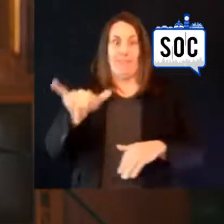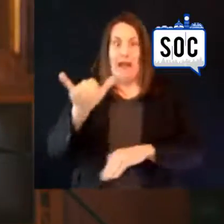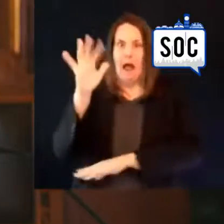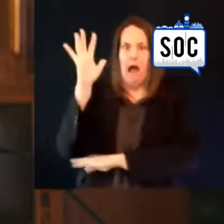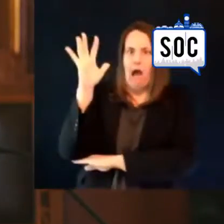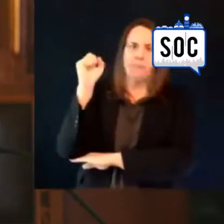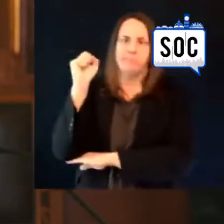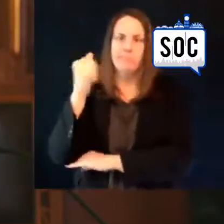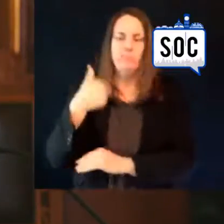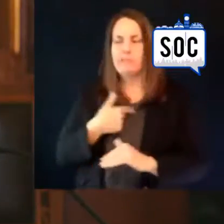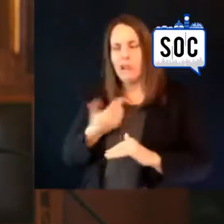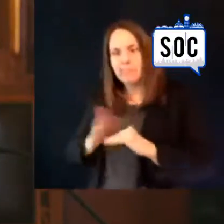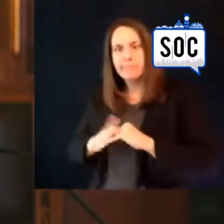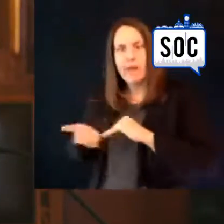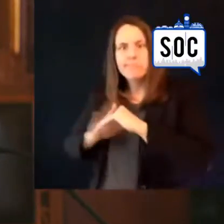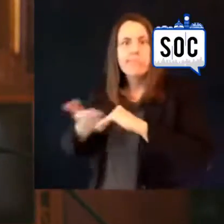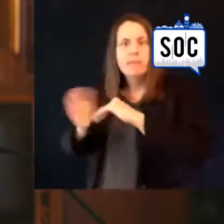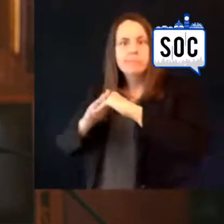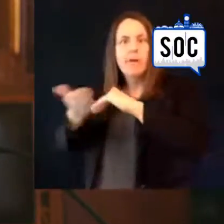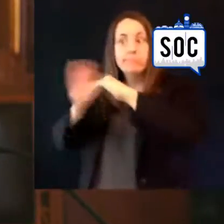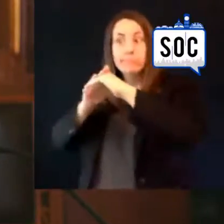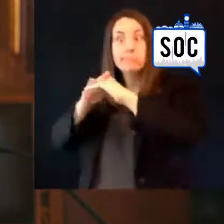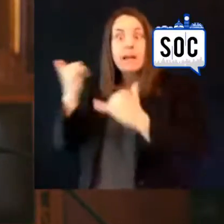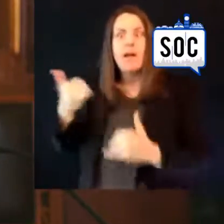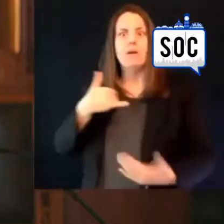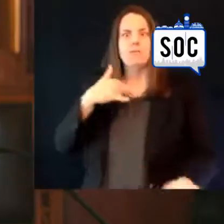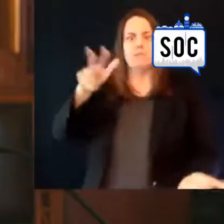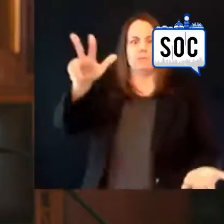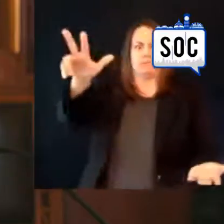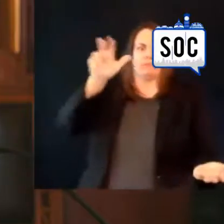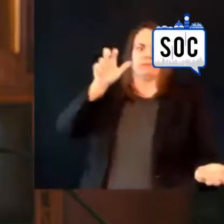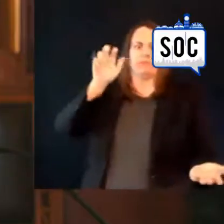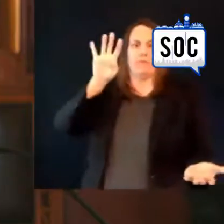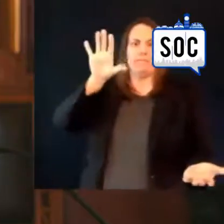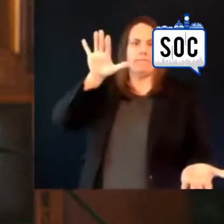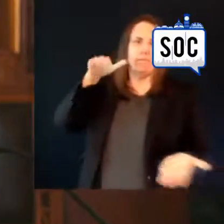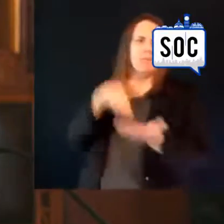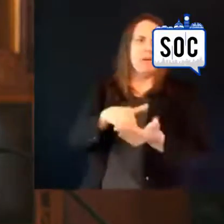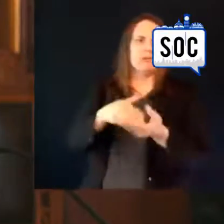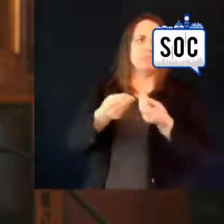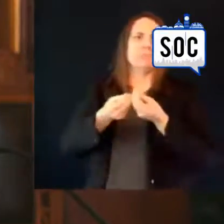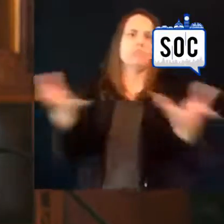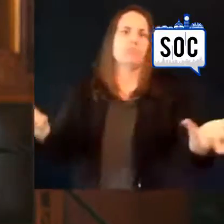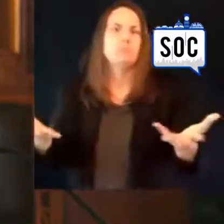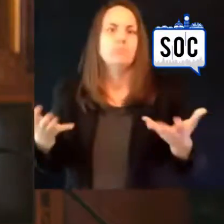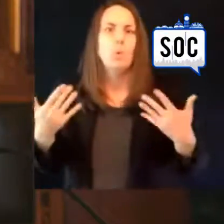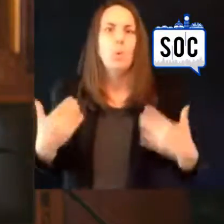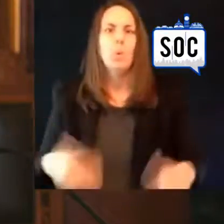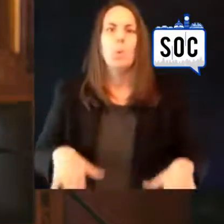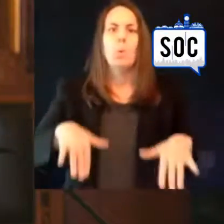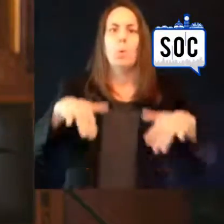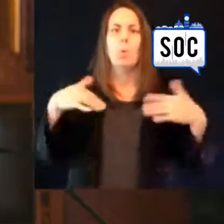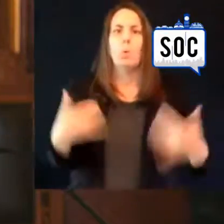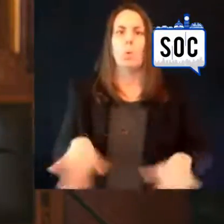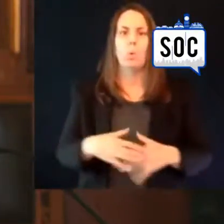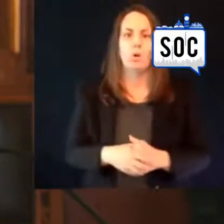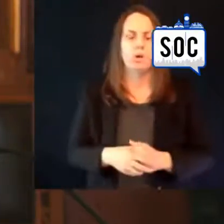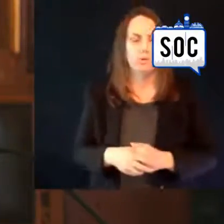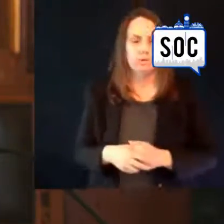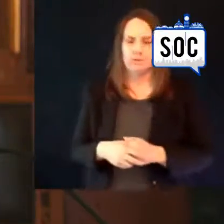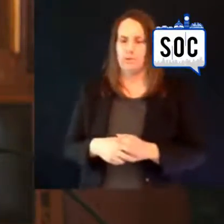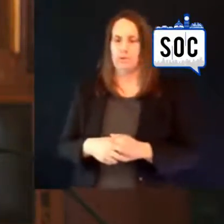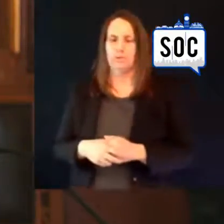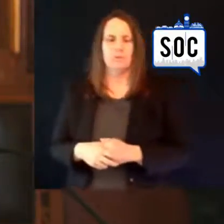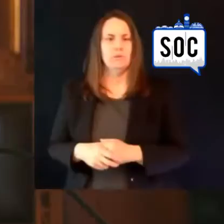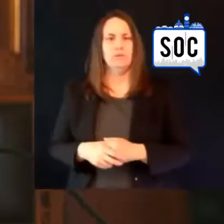completed the series since mid-December. These are all impressive numbers, and they are only possible because of the hard work and dedication